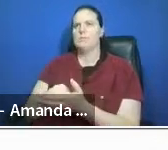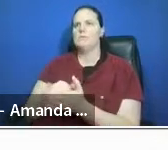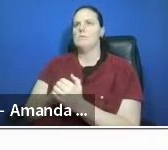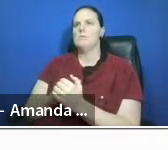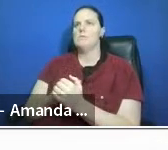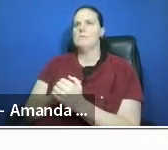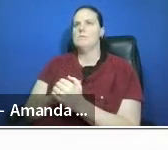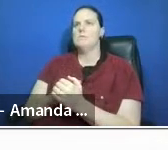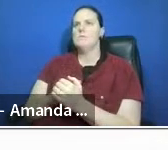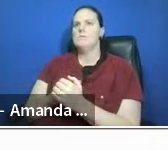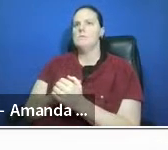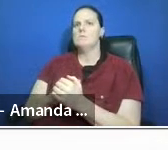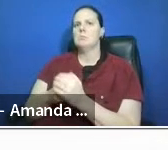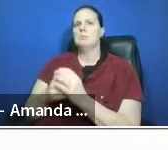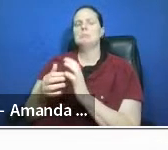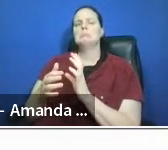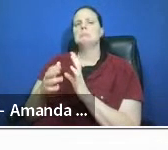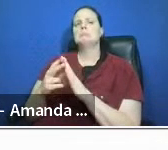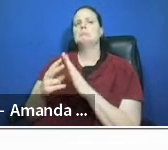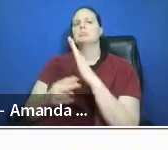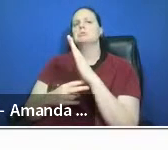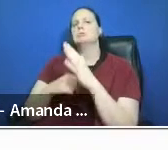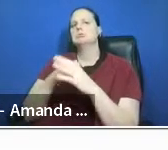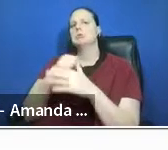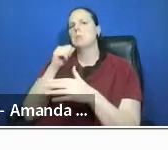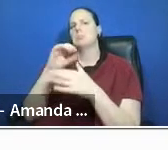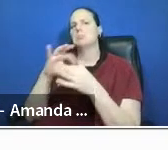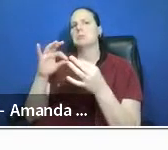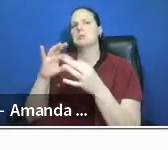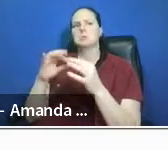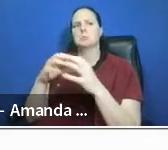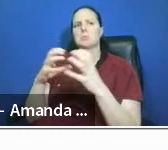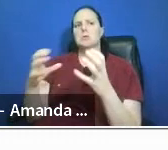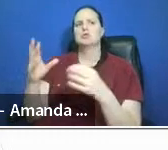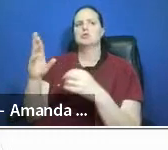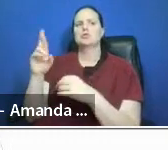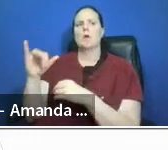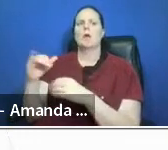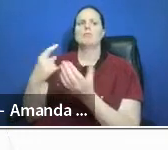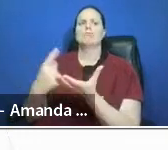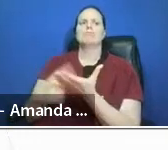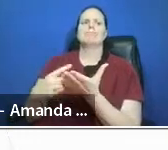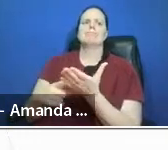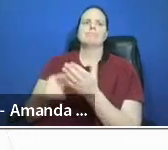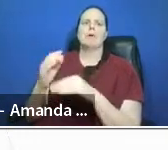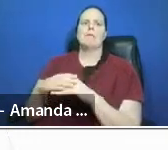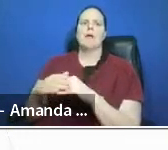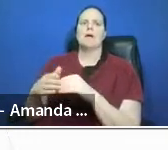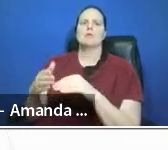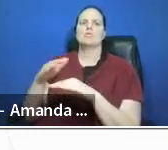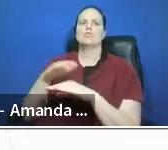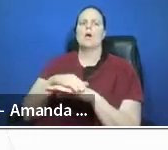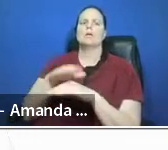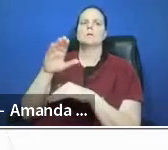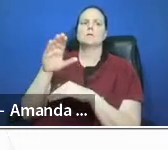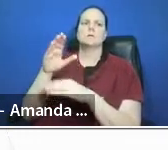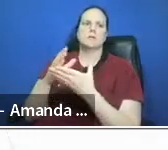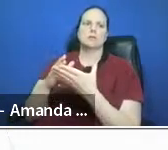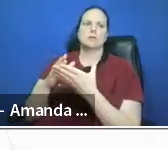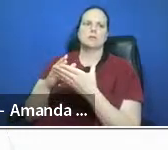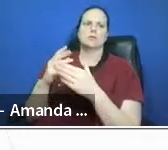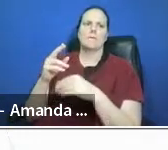the bridge too much, but Ray, I think, gave a pretty good overview of the bridge itself and the cross sections. And then, of course,